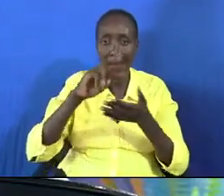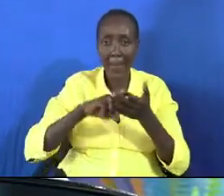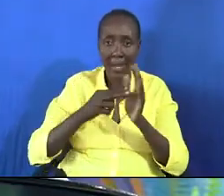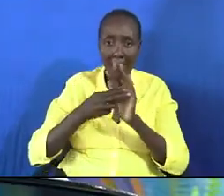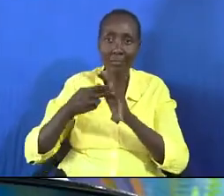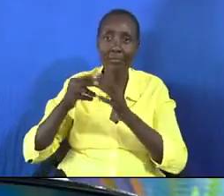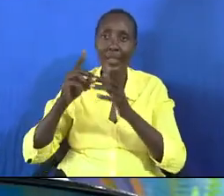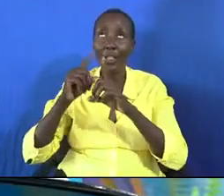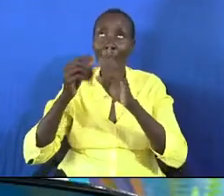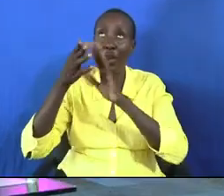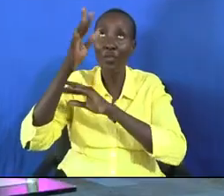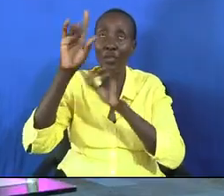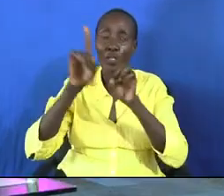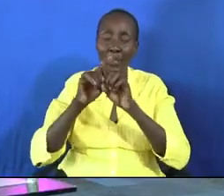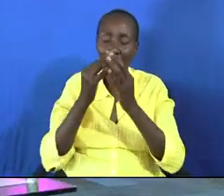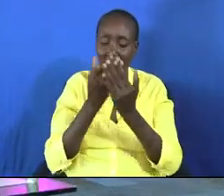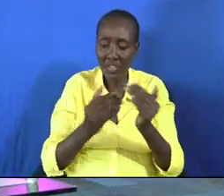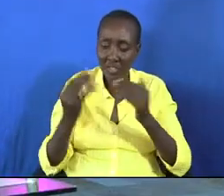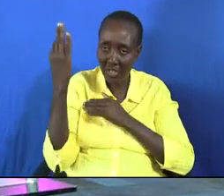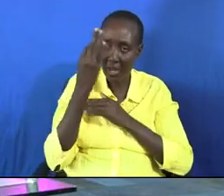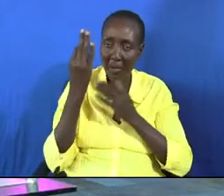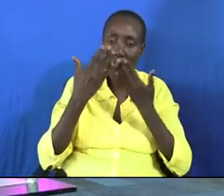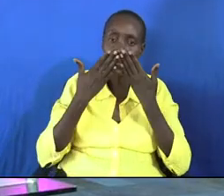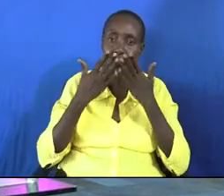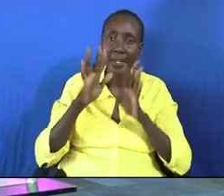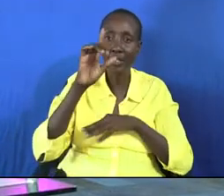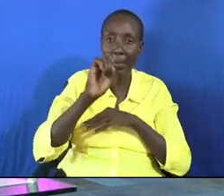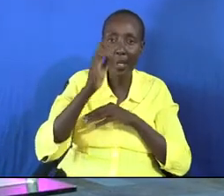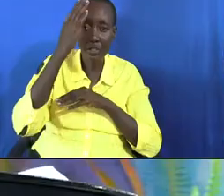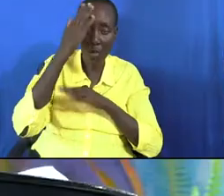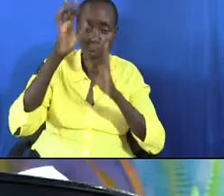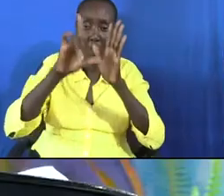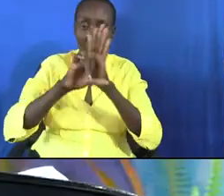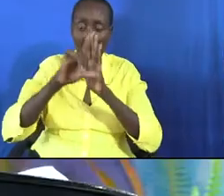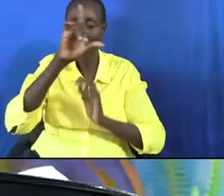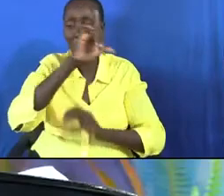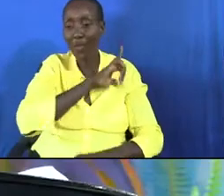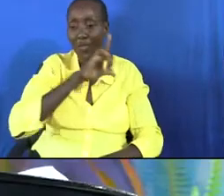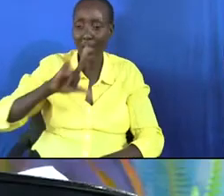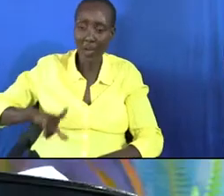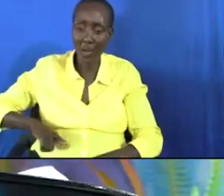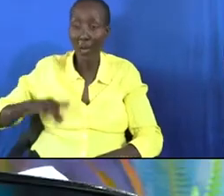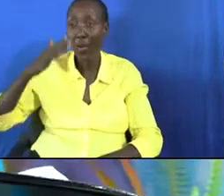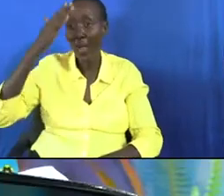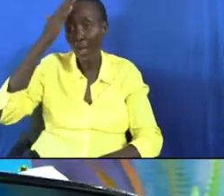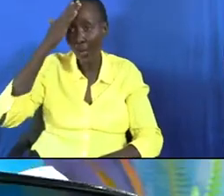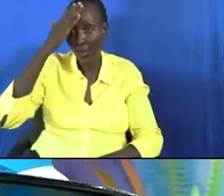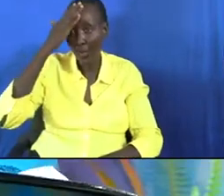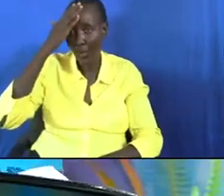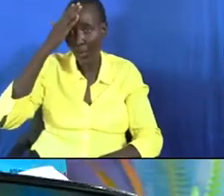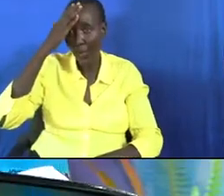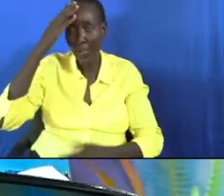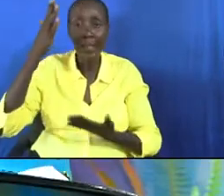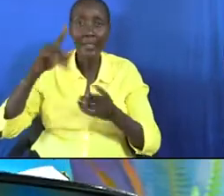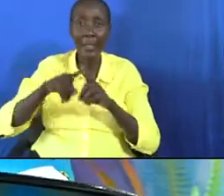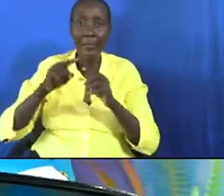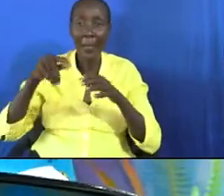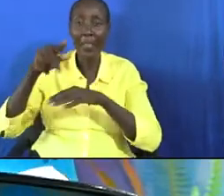word. And as the children preached here, we need to know the law of the Lord. We know the